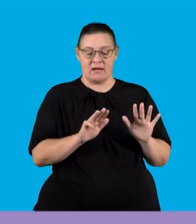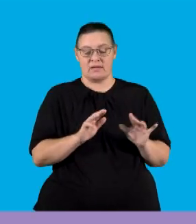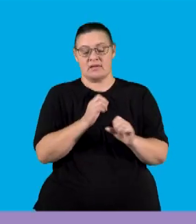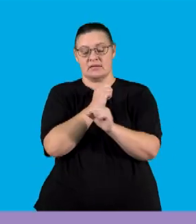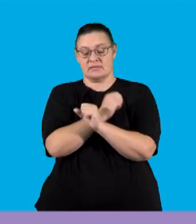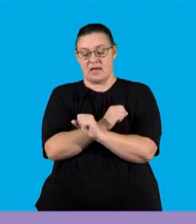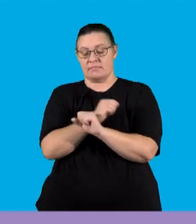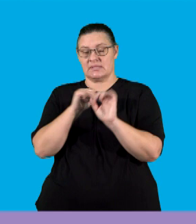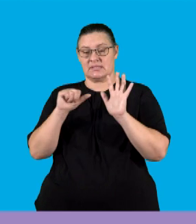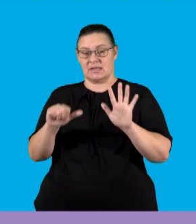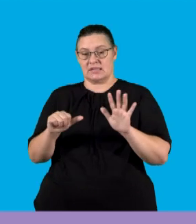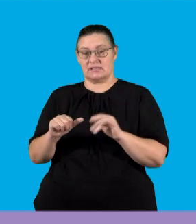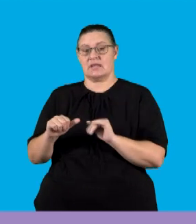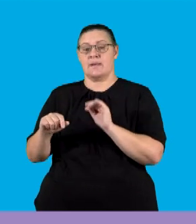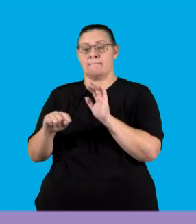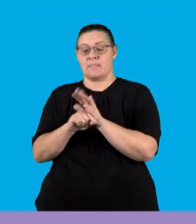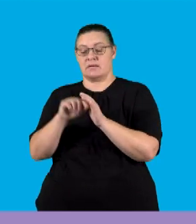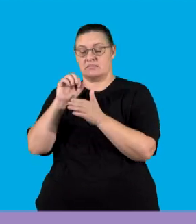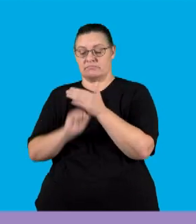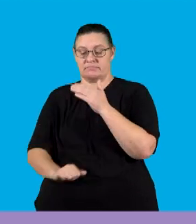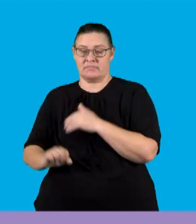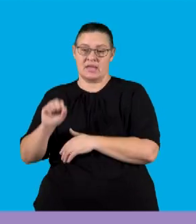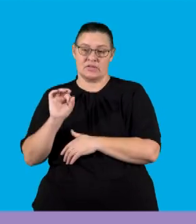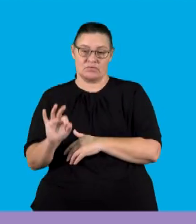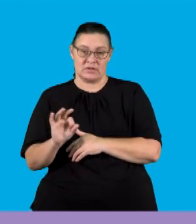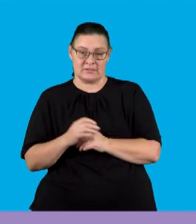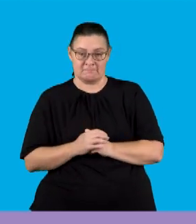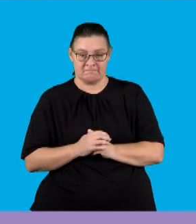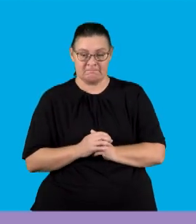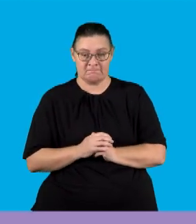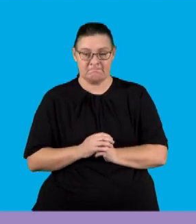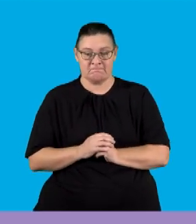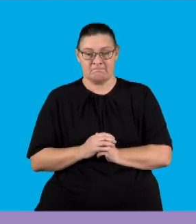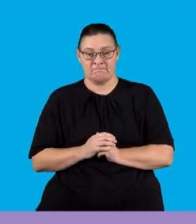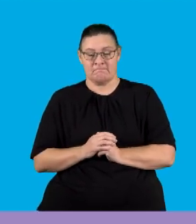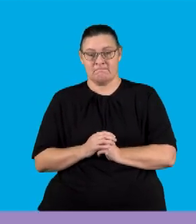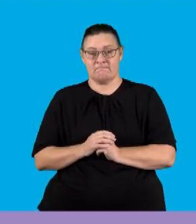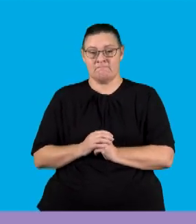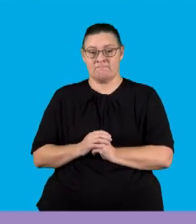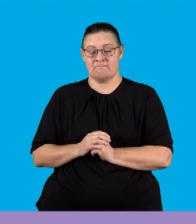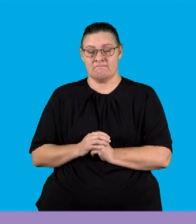to multiply by 6 and have 3 subtracted